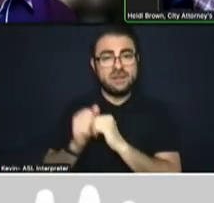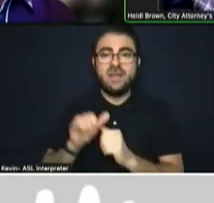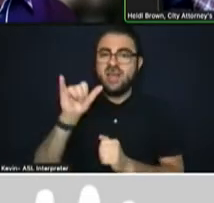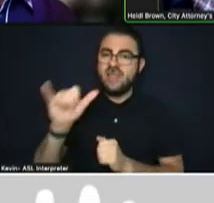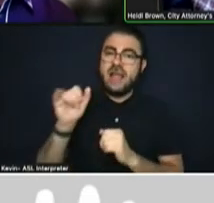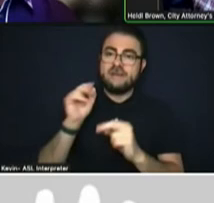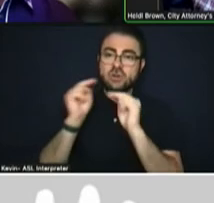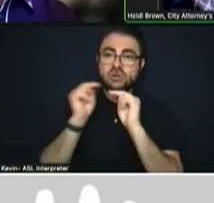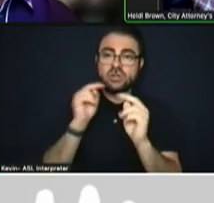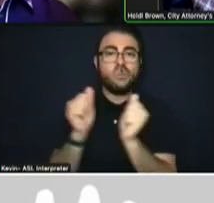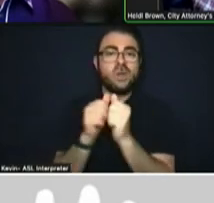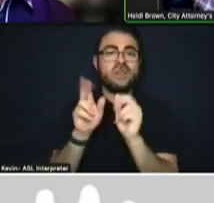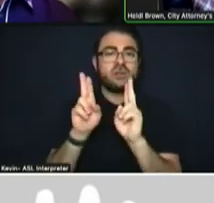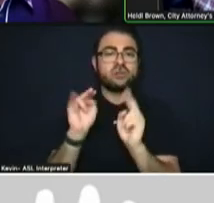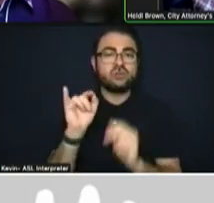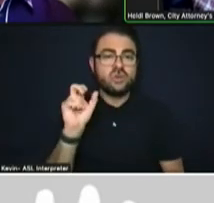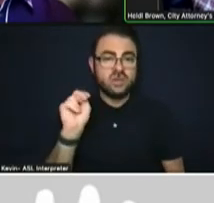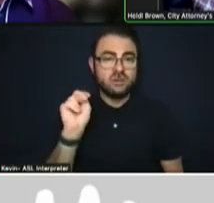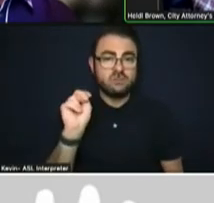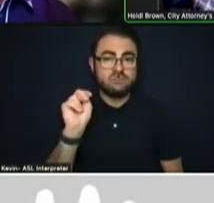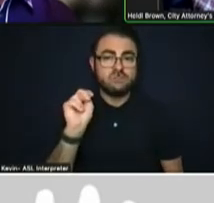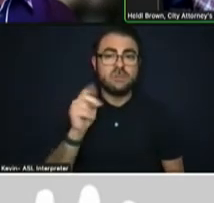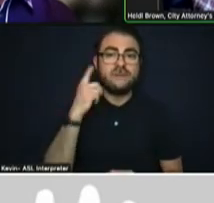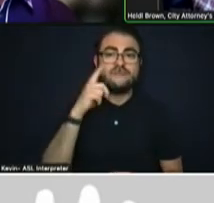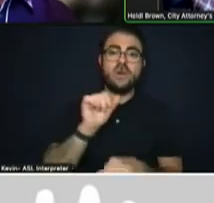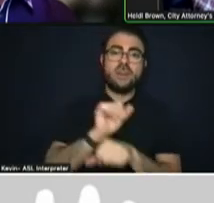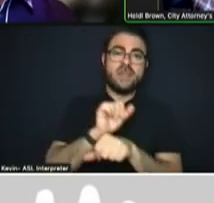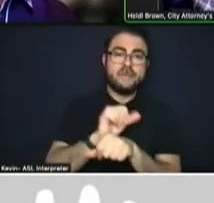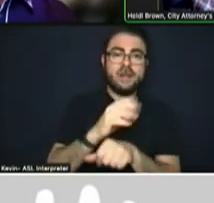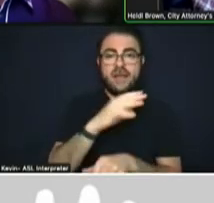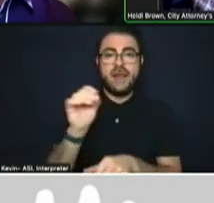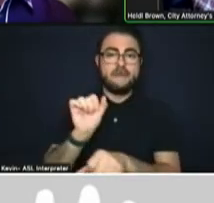with the Bureau on Labor and Employment Matters.